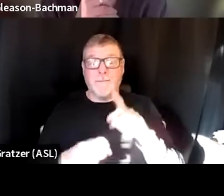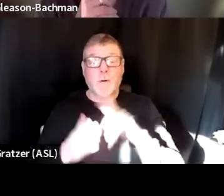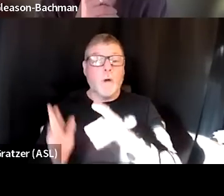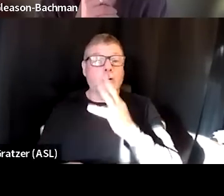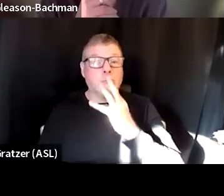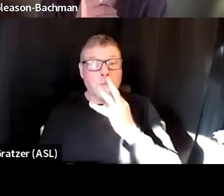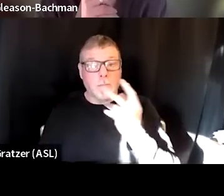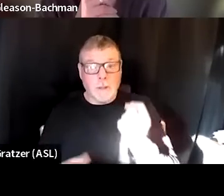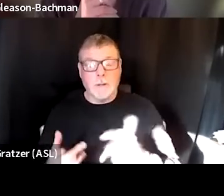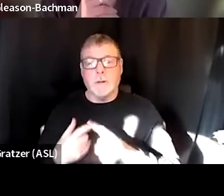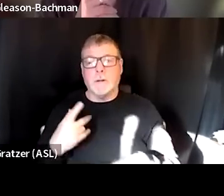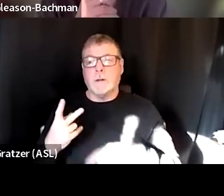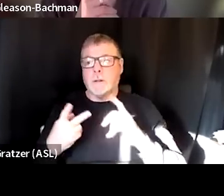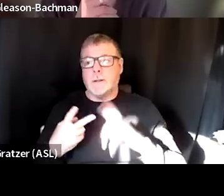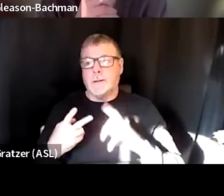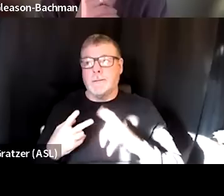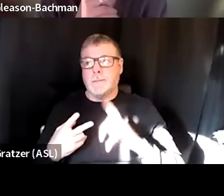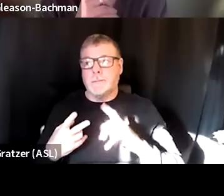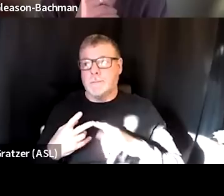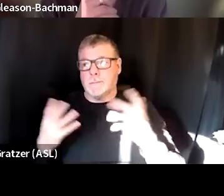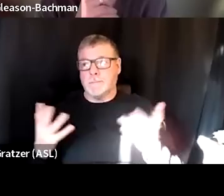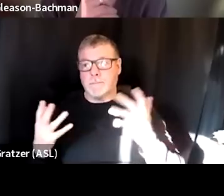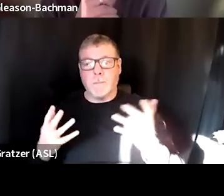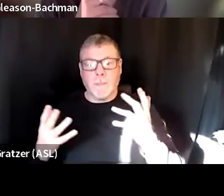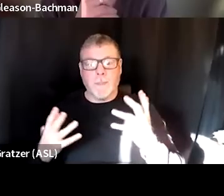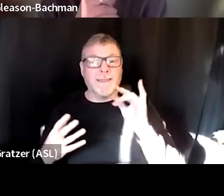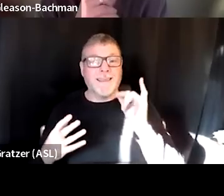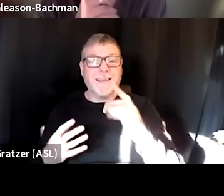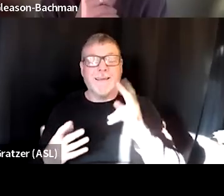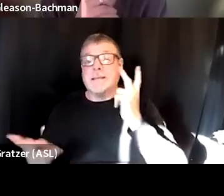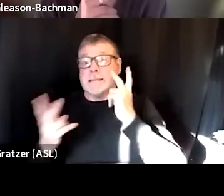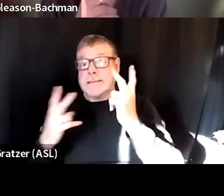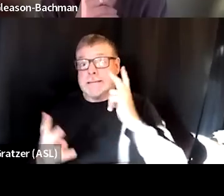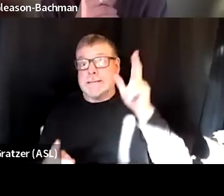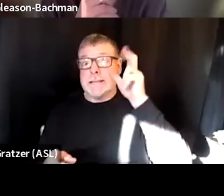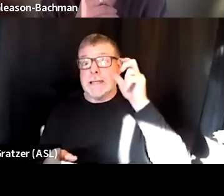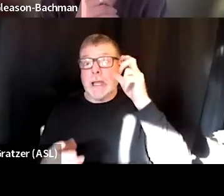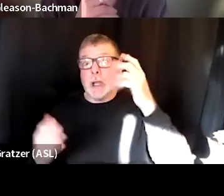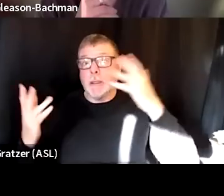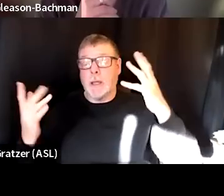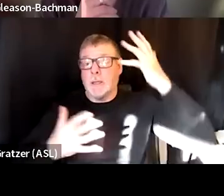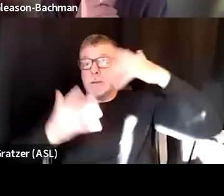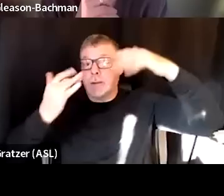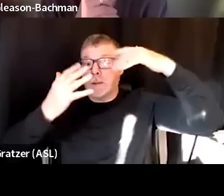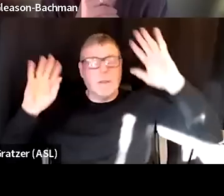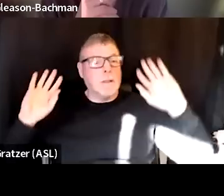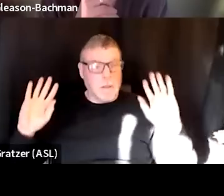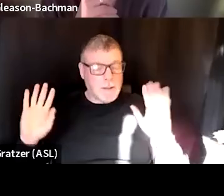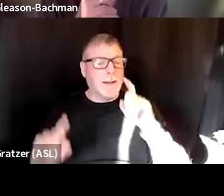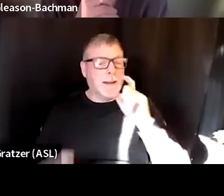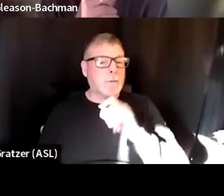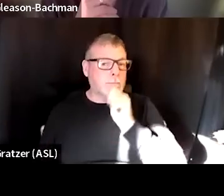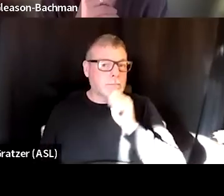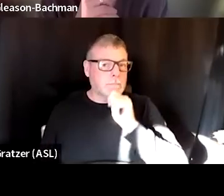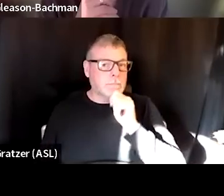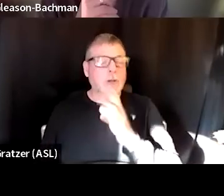talking about, if they're seeing or hearing things. I mean, a lot of times you just, have to be patient and